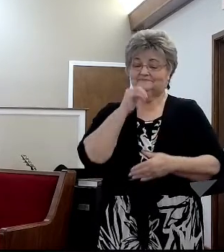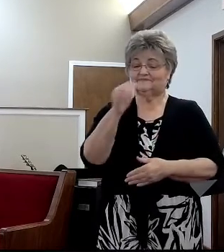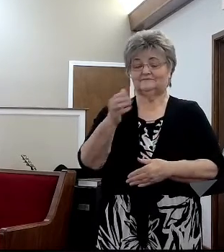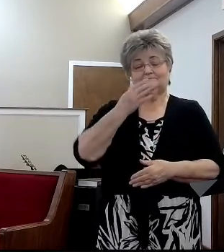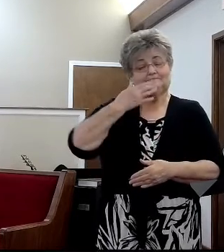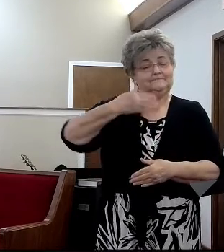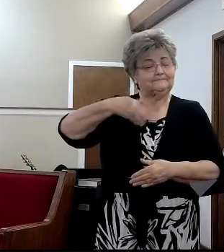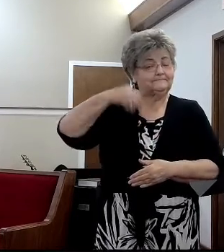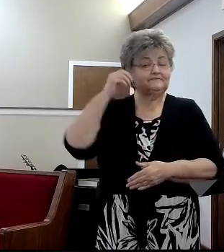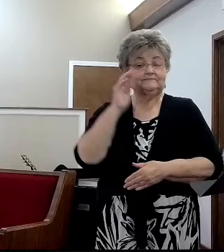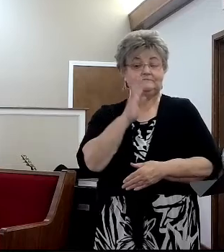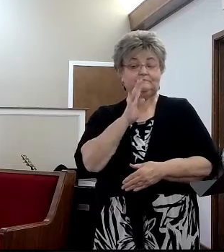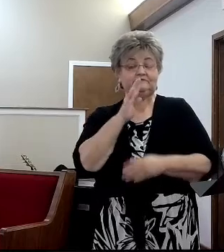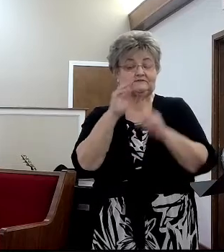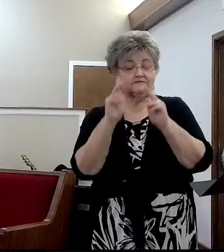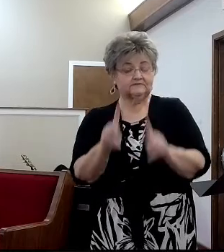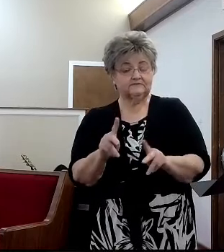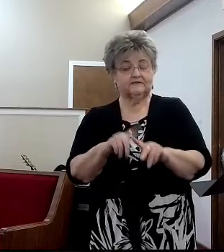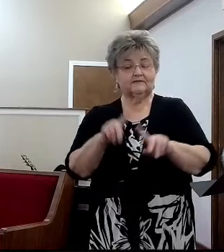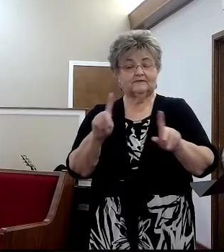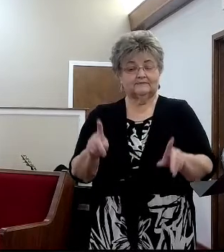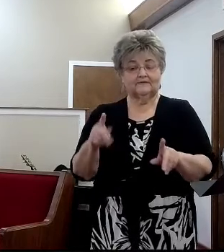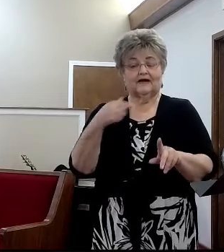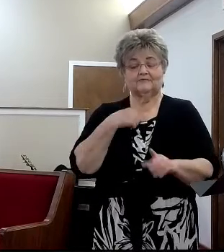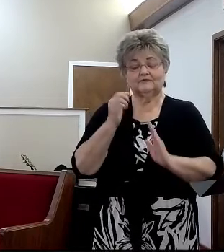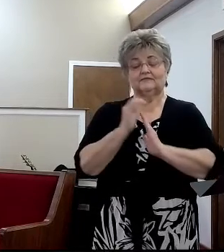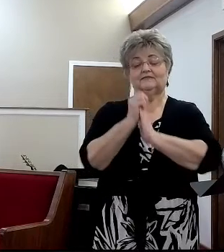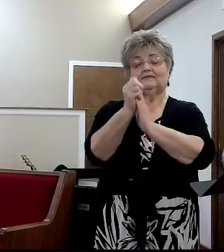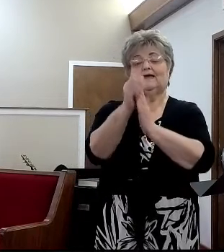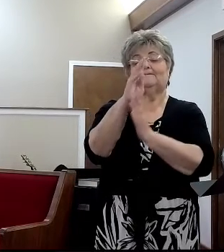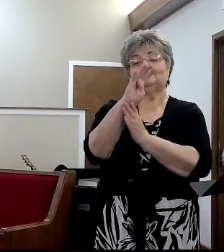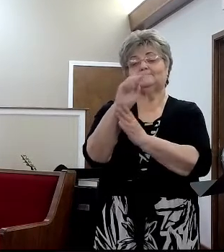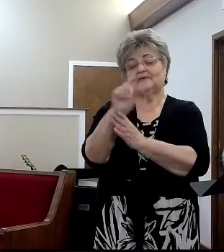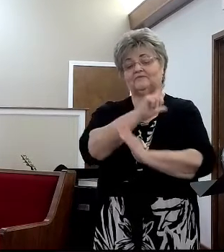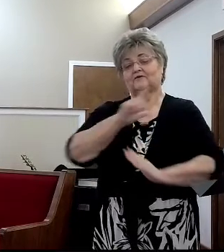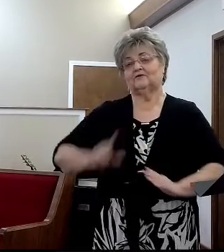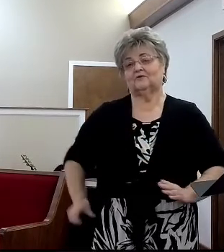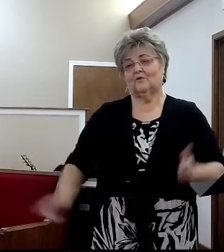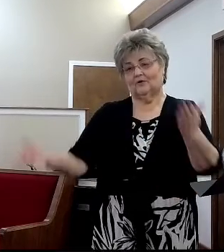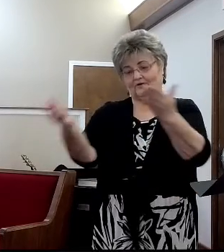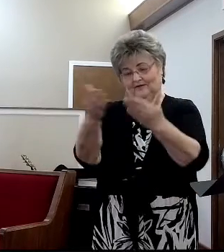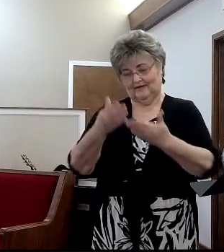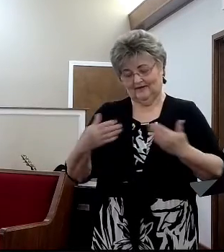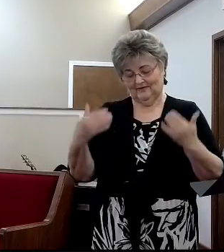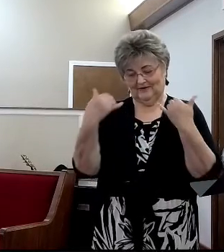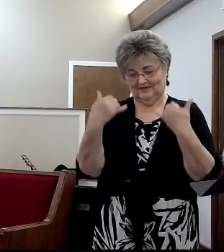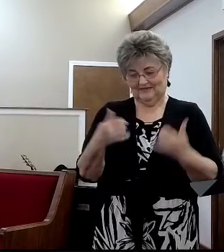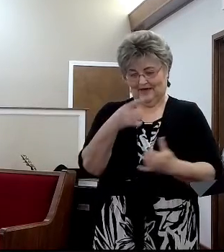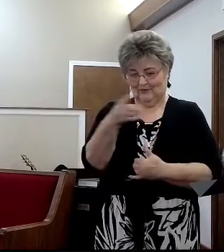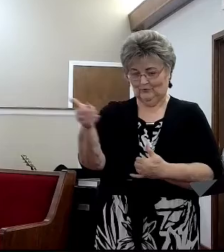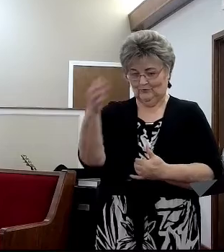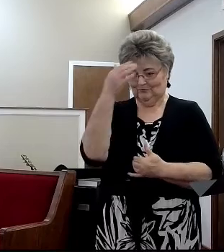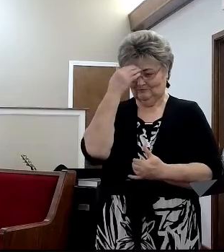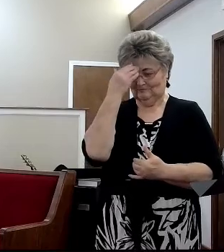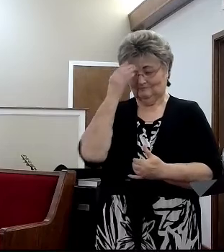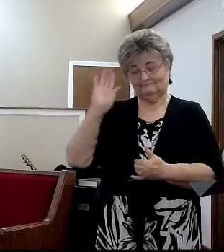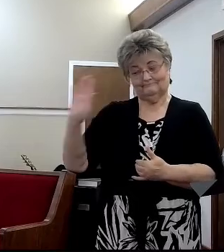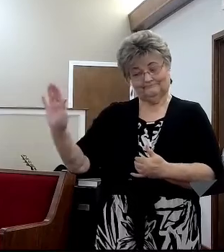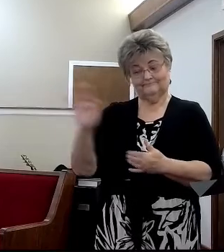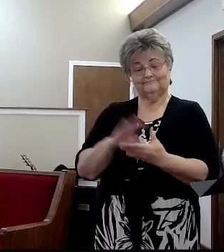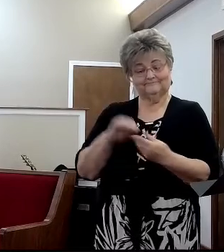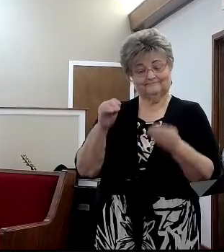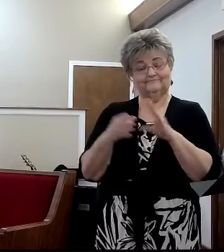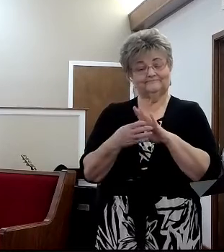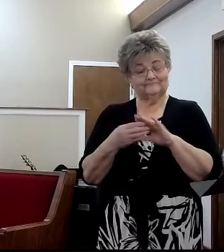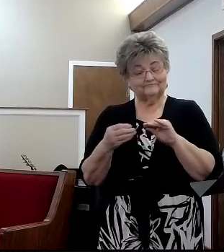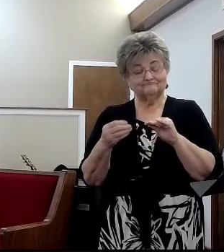speaker, but it definitely, I was led by the Lord here, and that's how I see it. Now you know my story, why I feel that I was led by the Lord